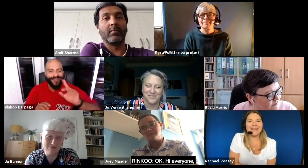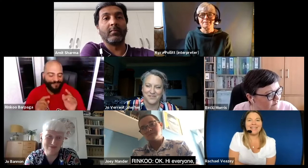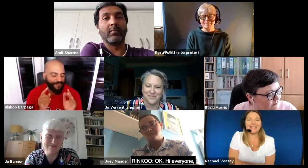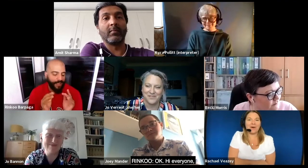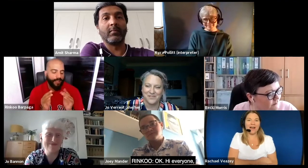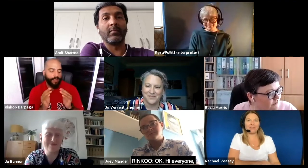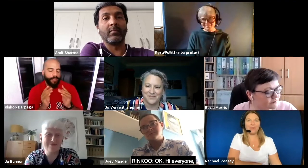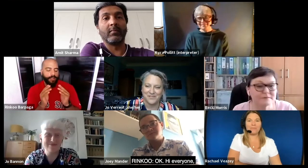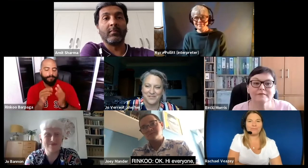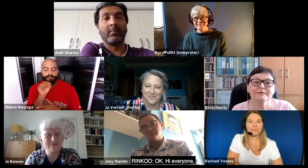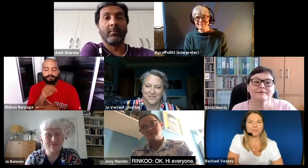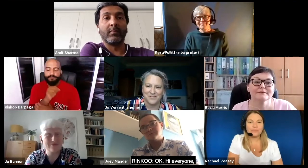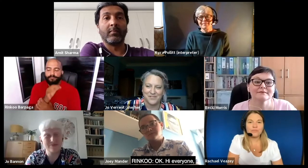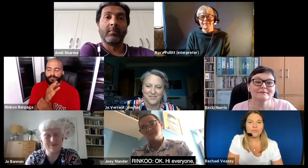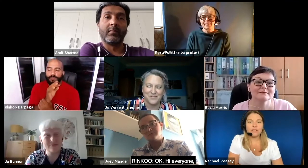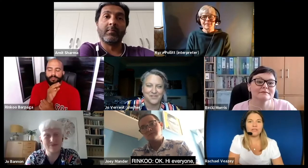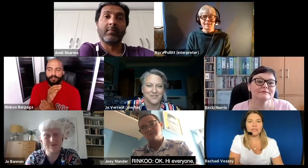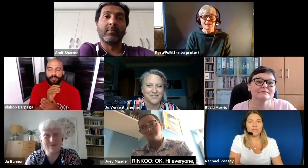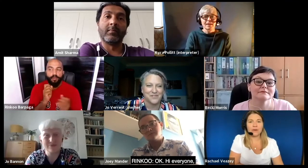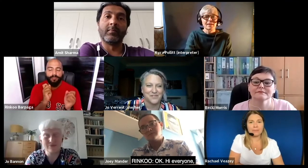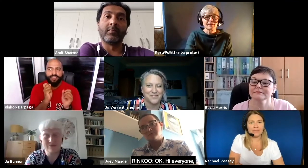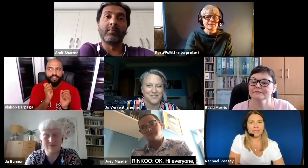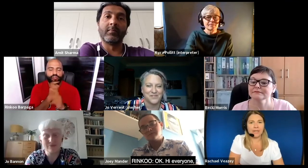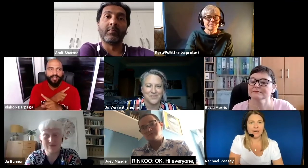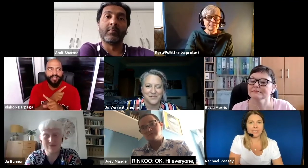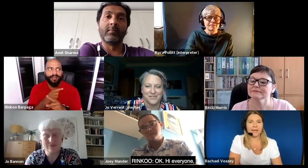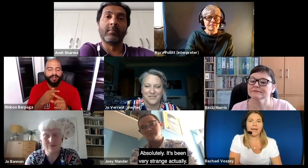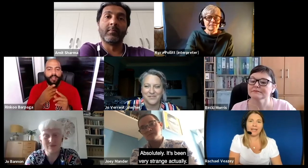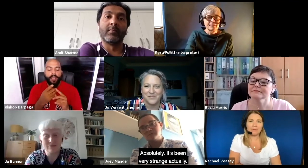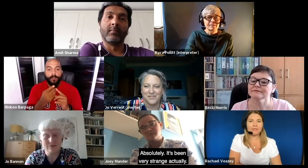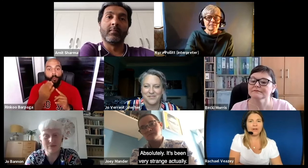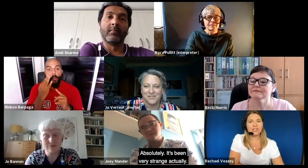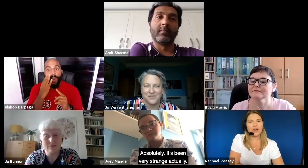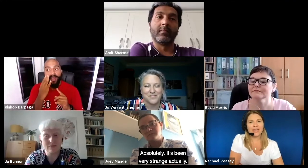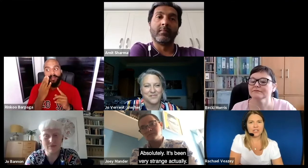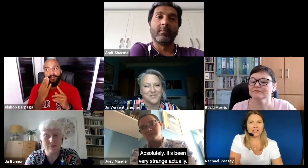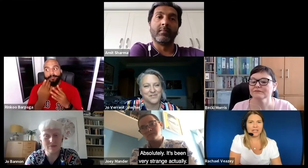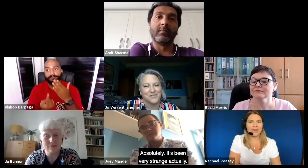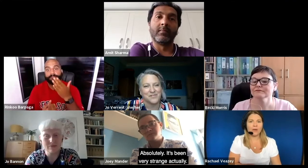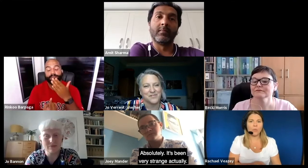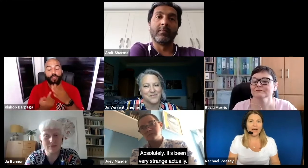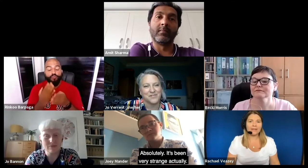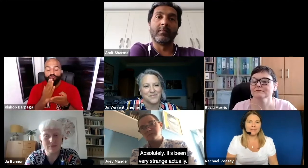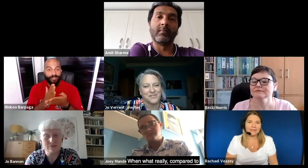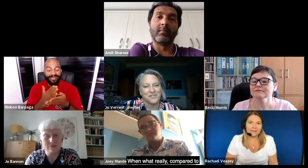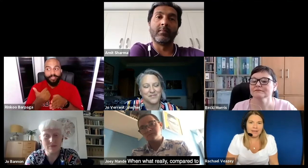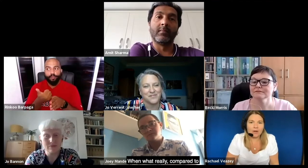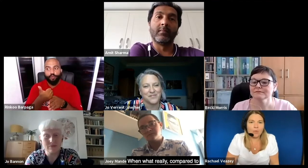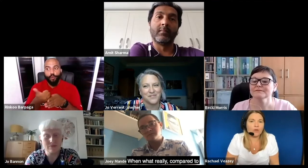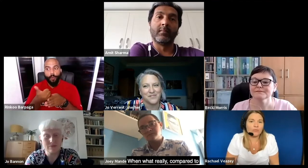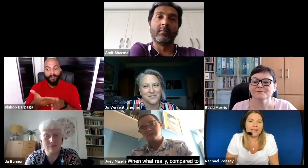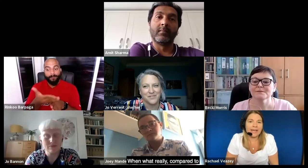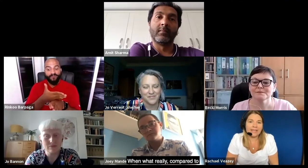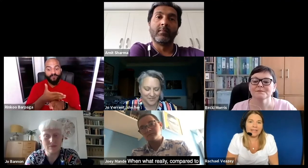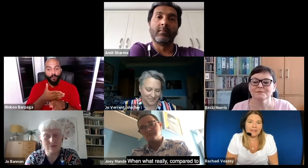Okay, so hi, everyone. So absolutely, it's been very strange, actually, when,